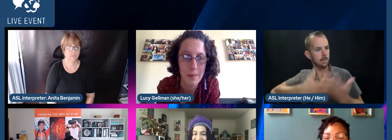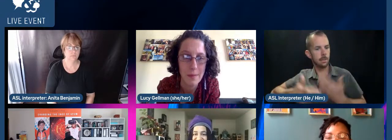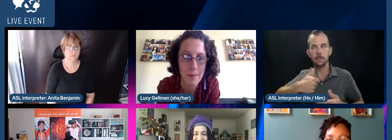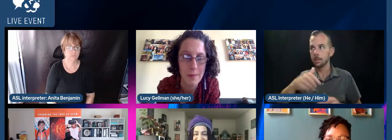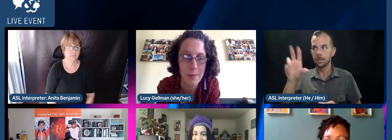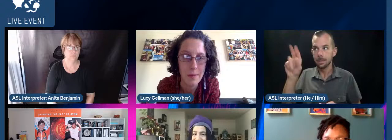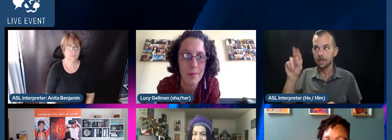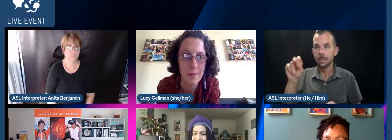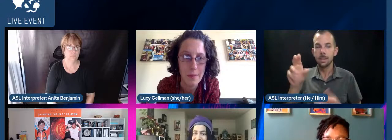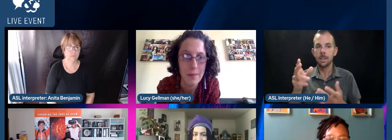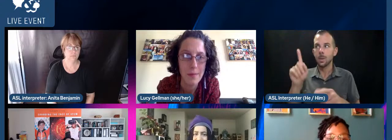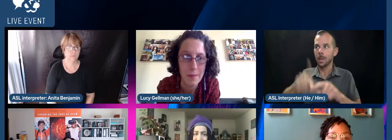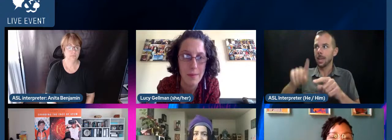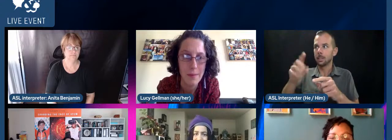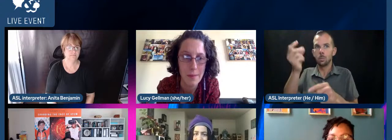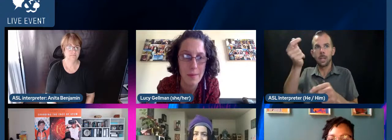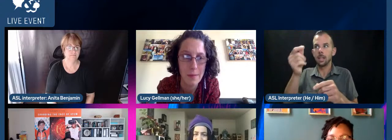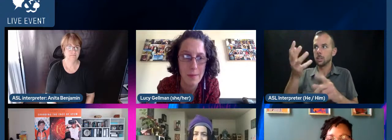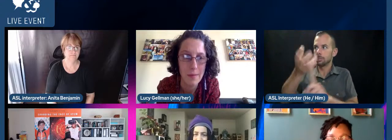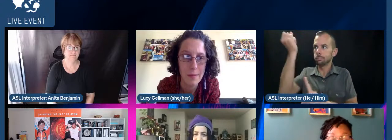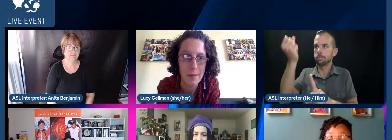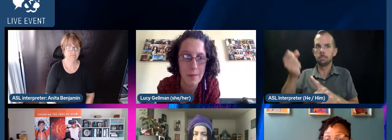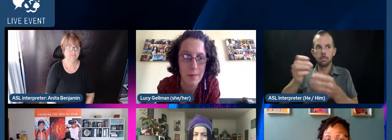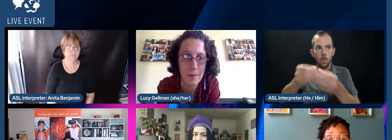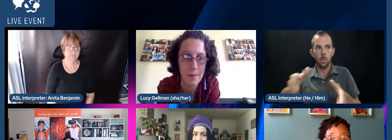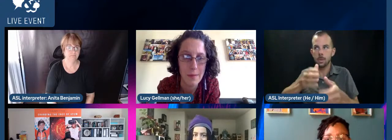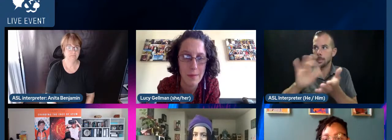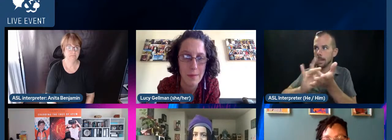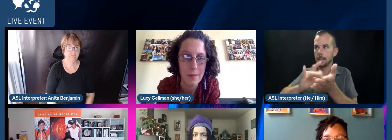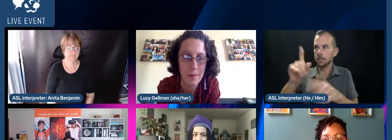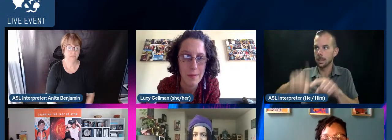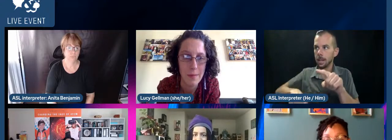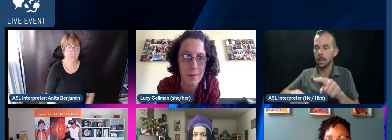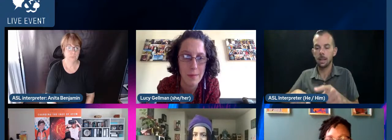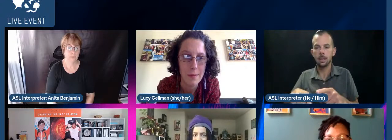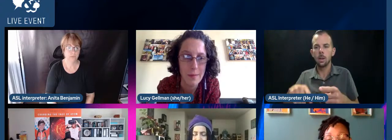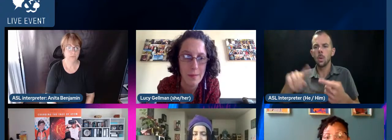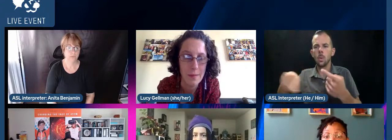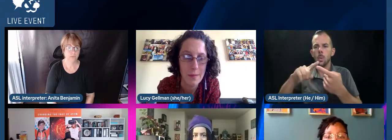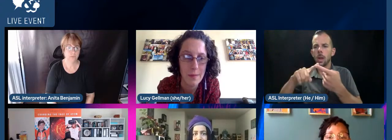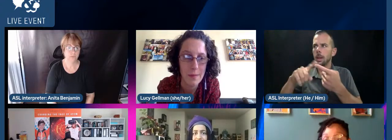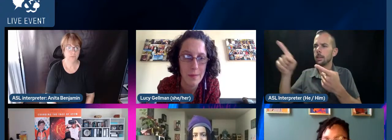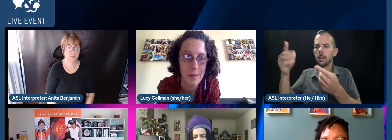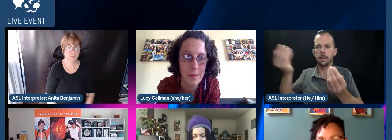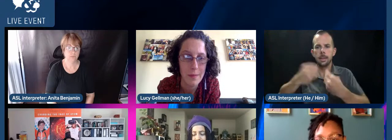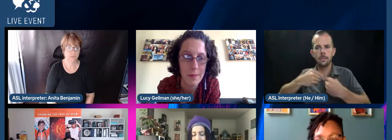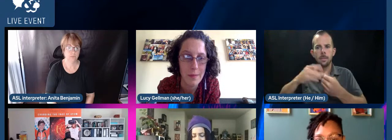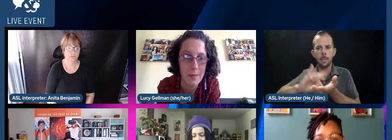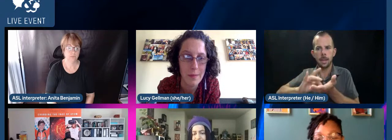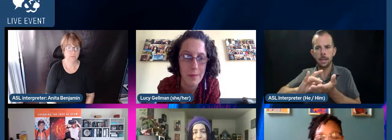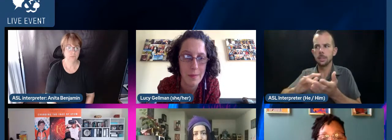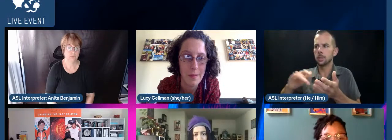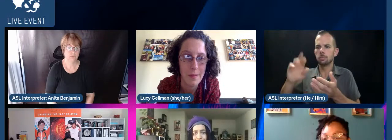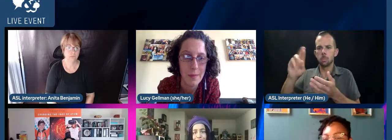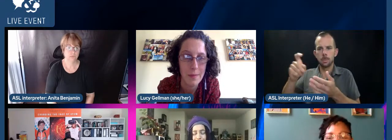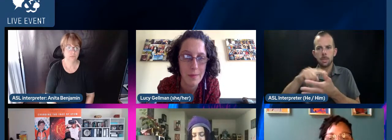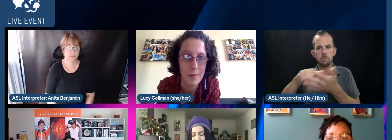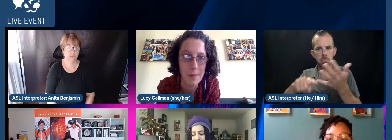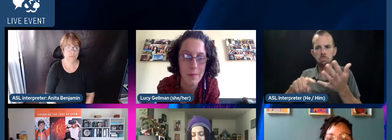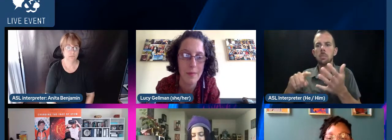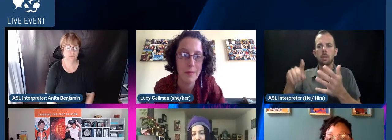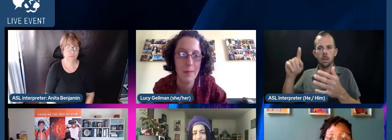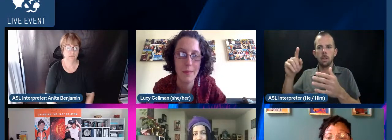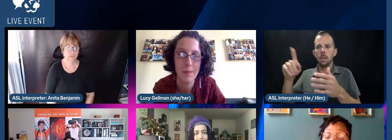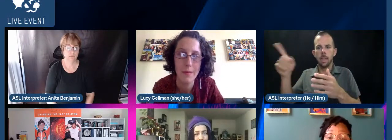right? Like, where was the patients there? Where was the patients when doctors and dentists were prescribing my medication to well people? You know, like, it was nowhere. They didn't